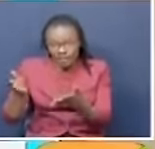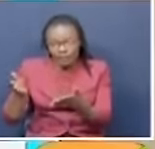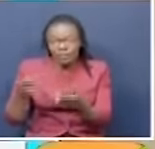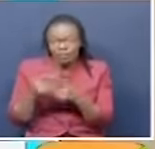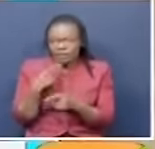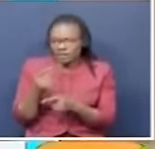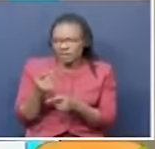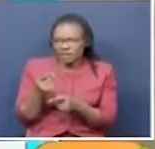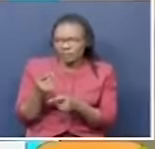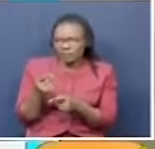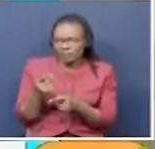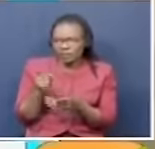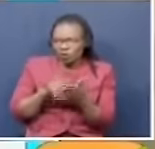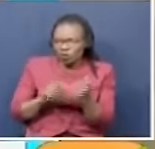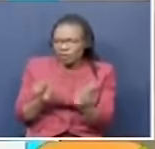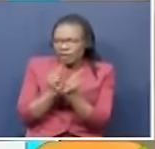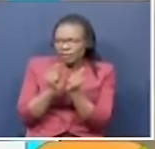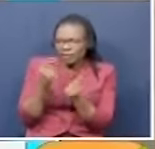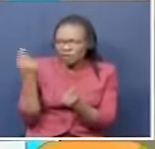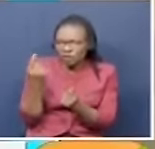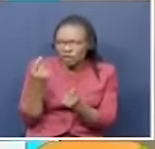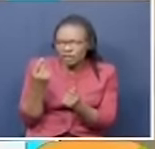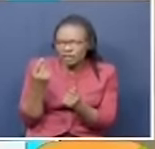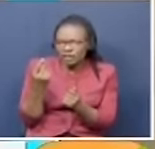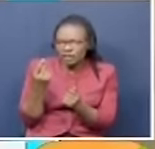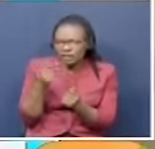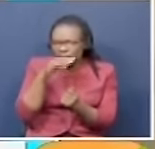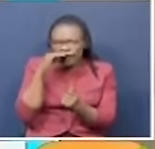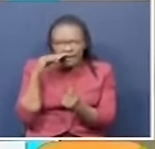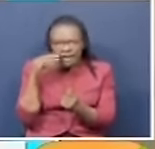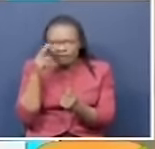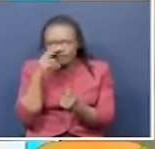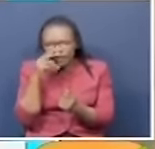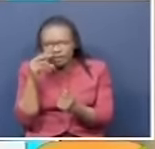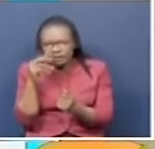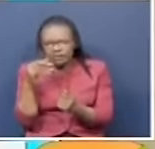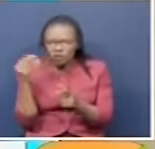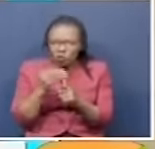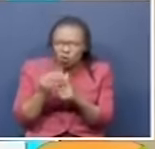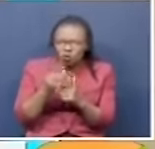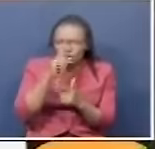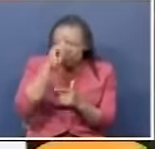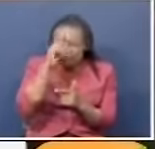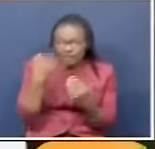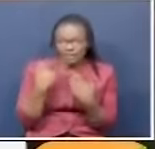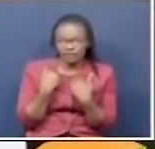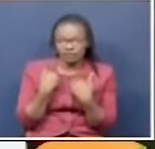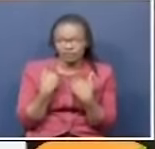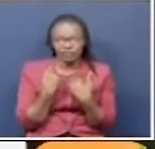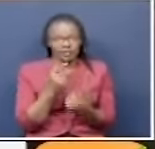support base, meaning he's just appeasing them? Or he may be serious here. I mean, joining CORD. First of all, I don't